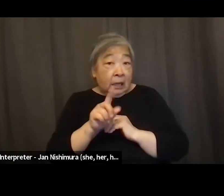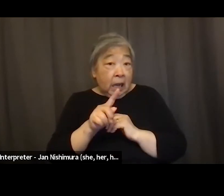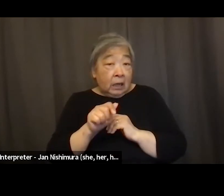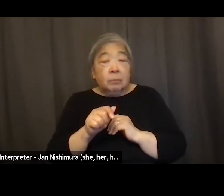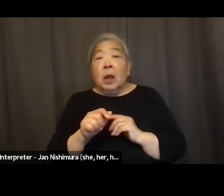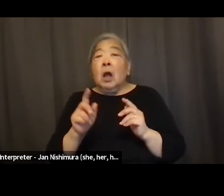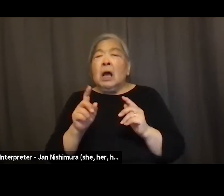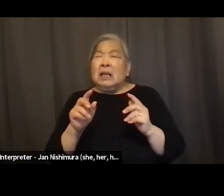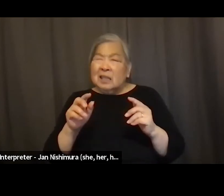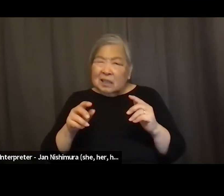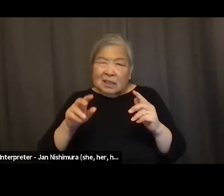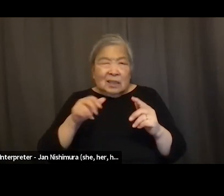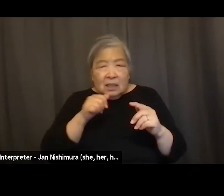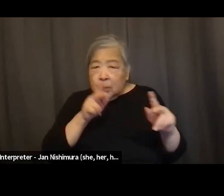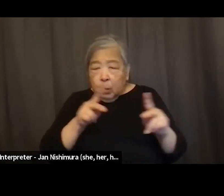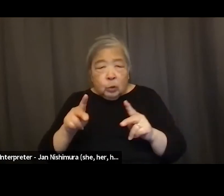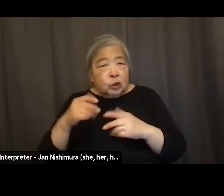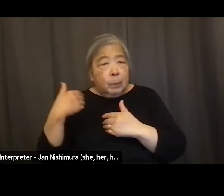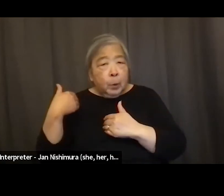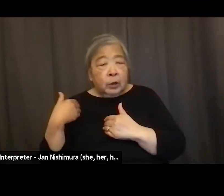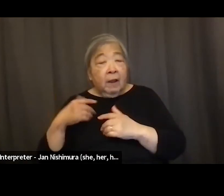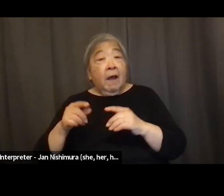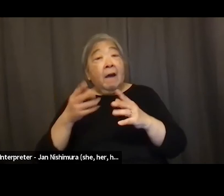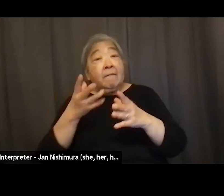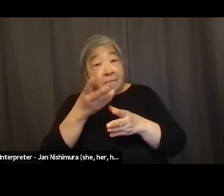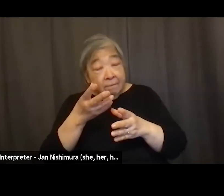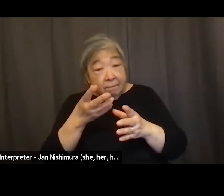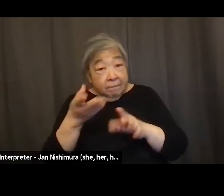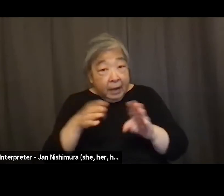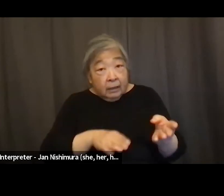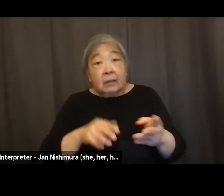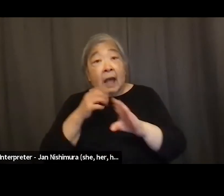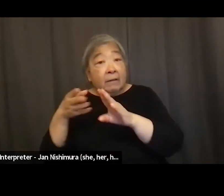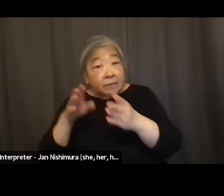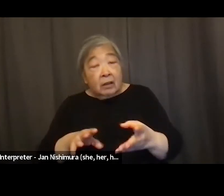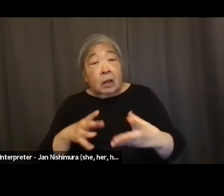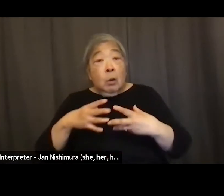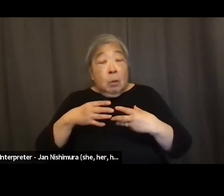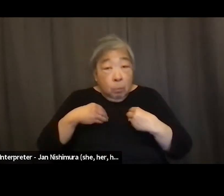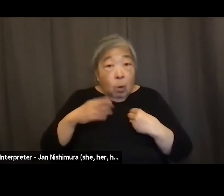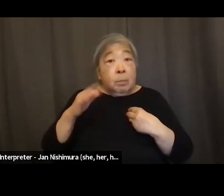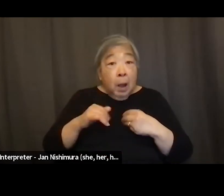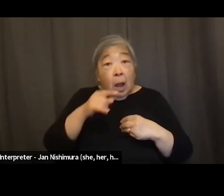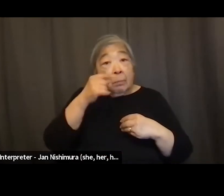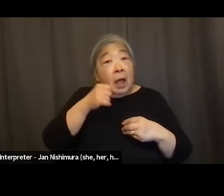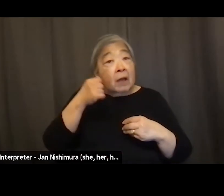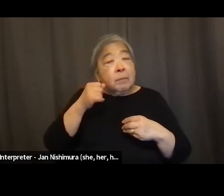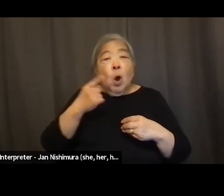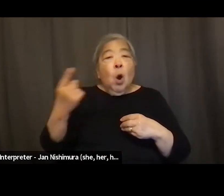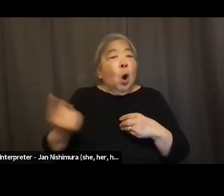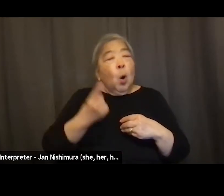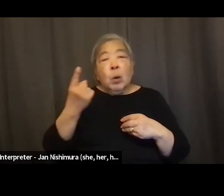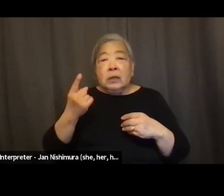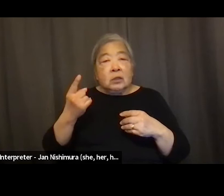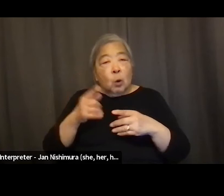the disproportionate burden of fatal and non-fatal violence borne by Black females has almost always been